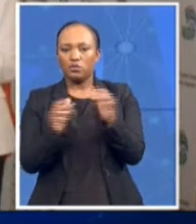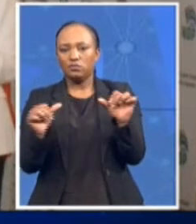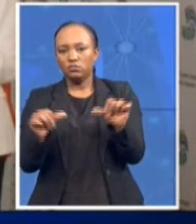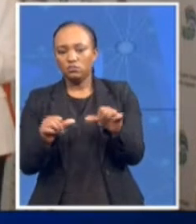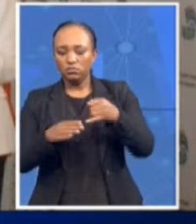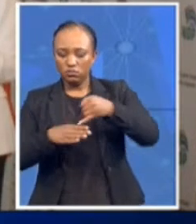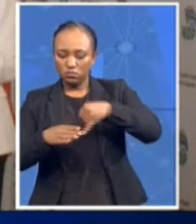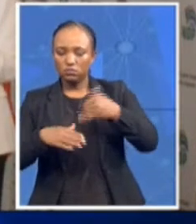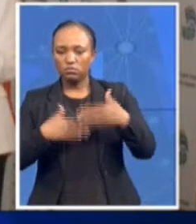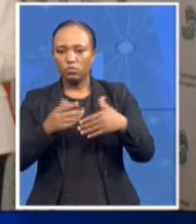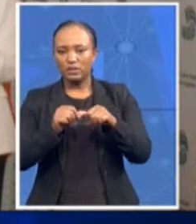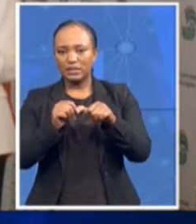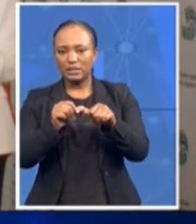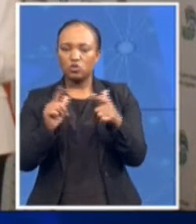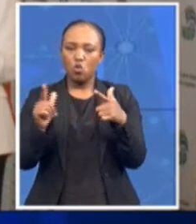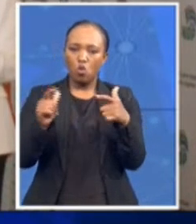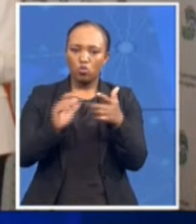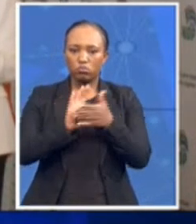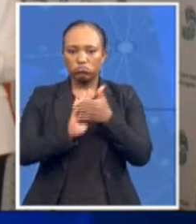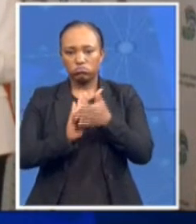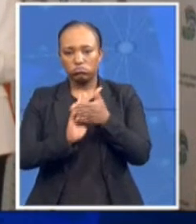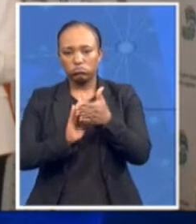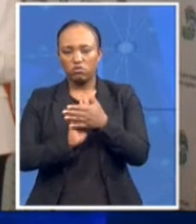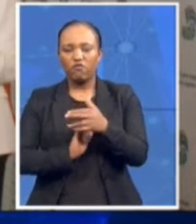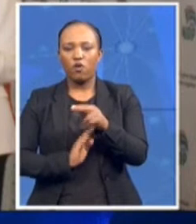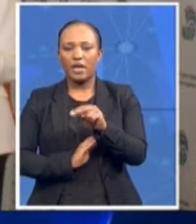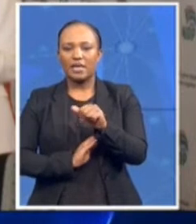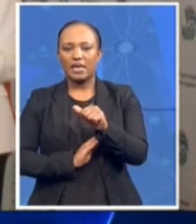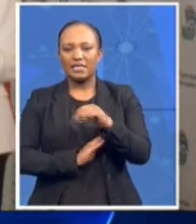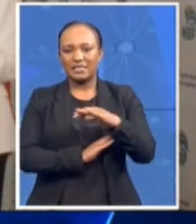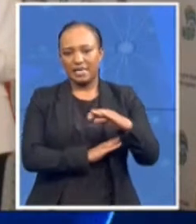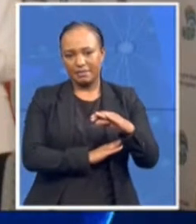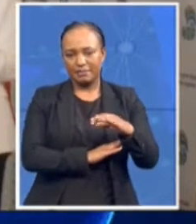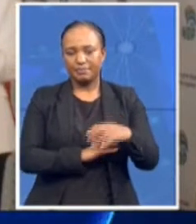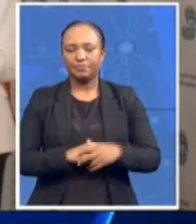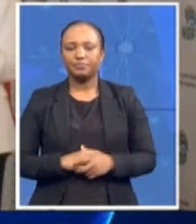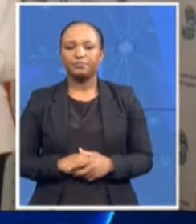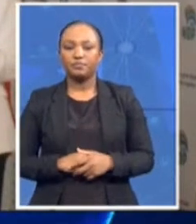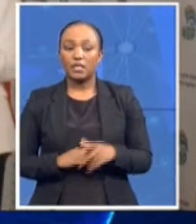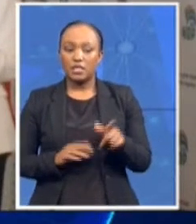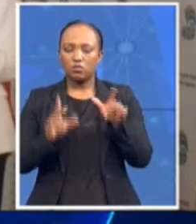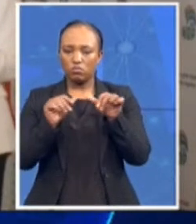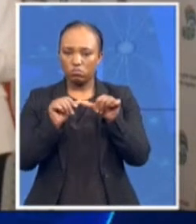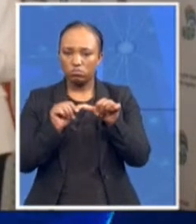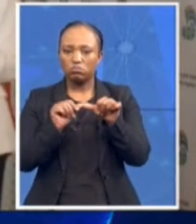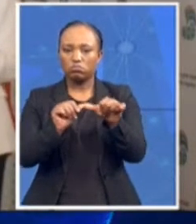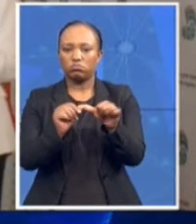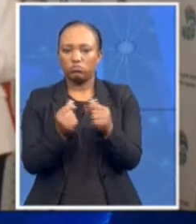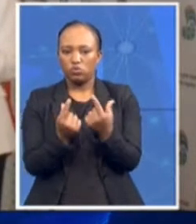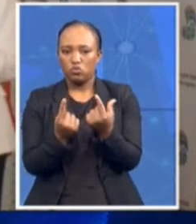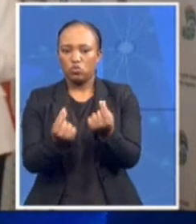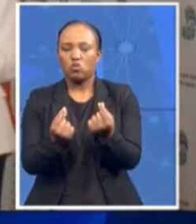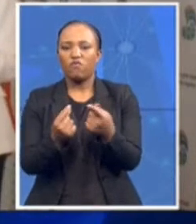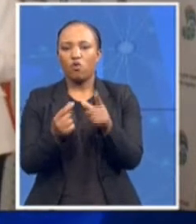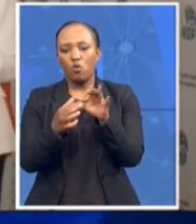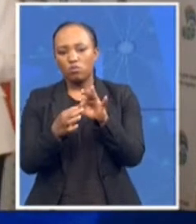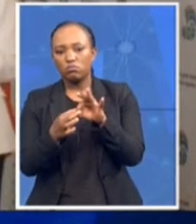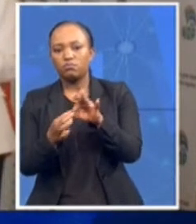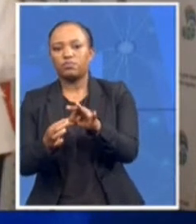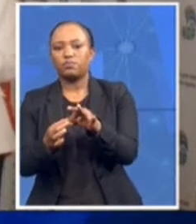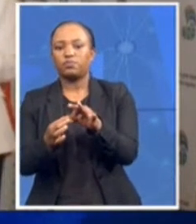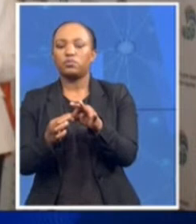NAC. This will continue to be performed in commitment to promote good governance and to create